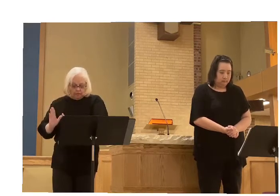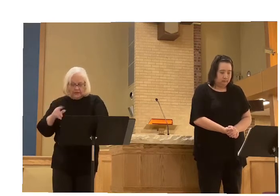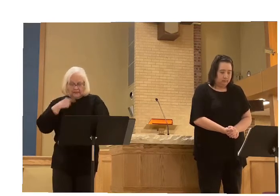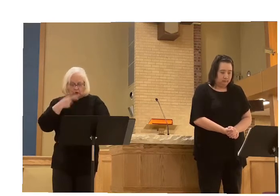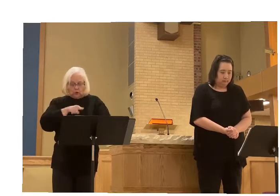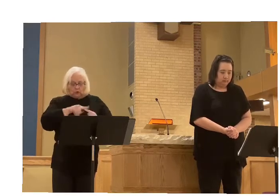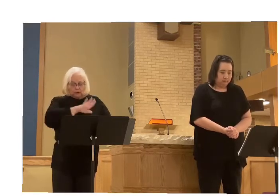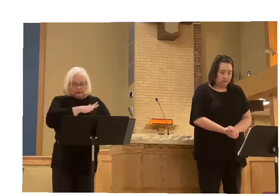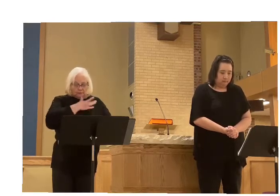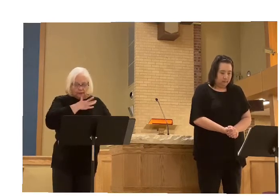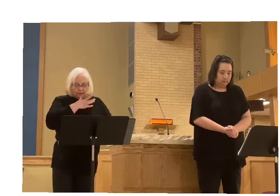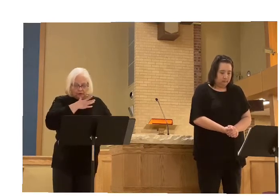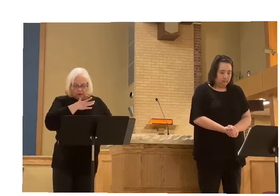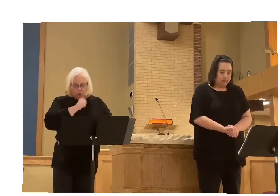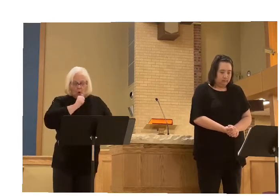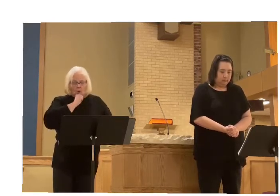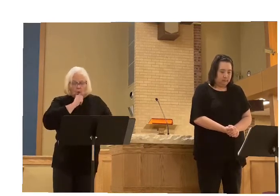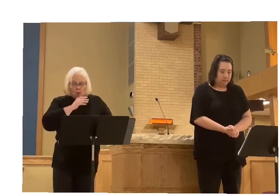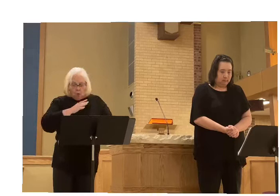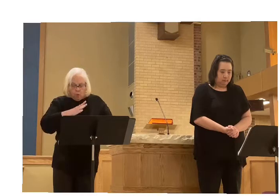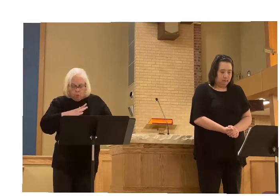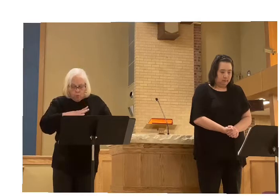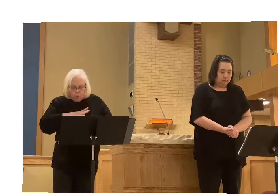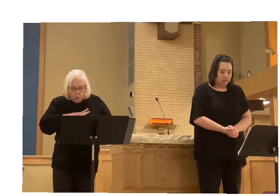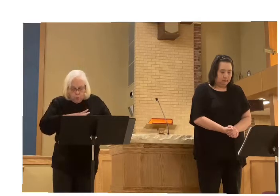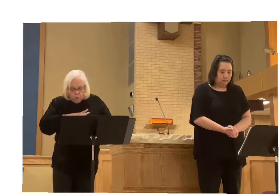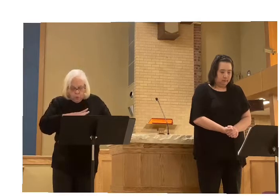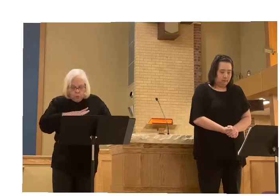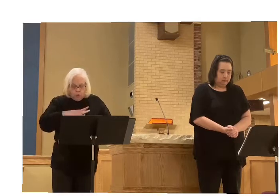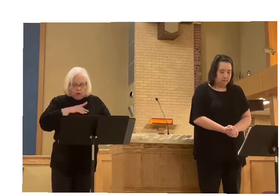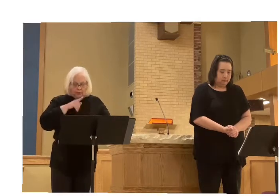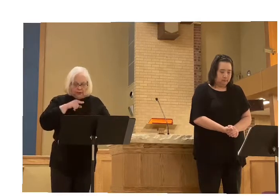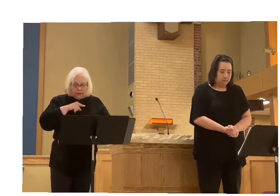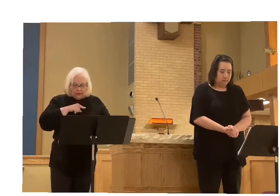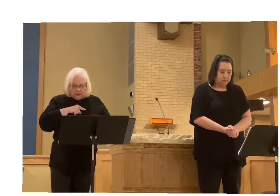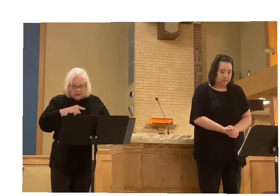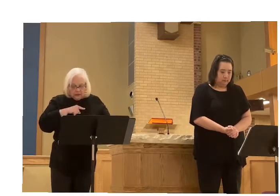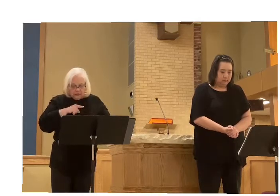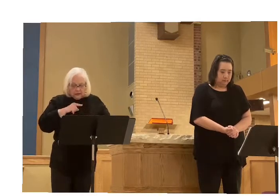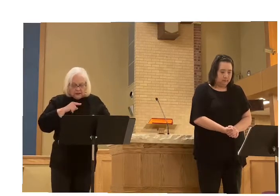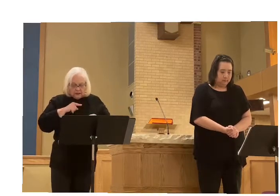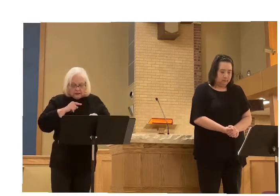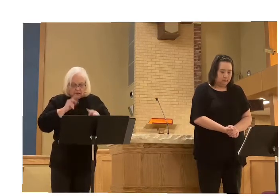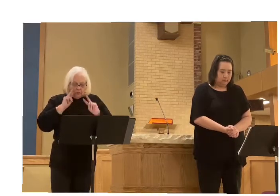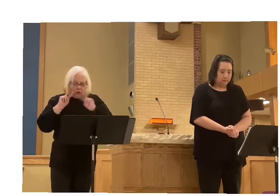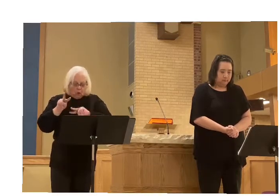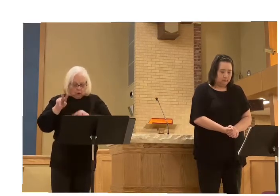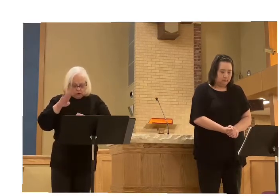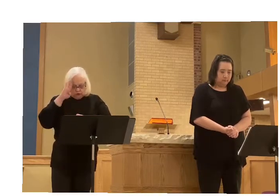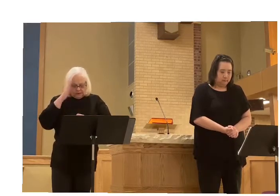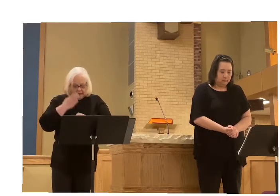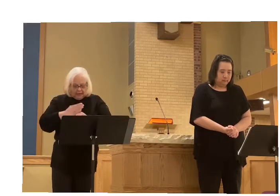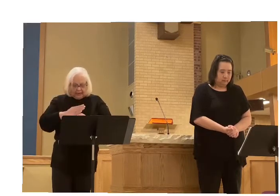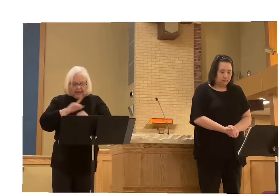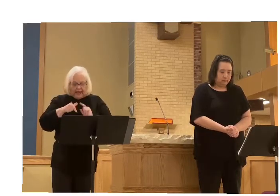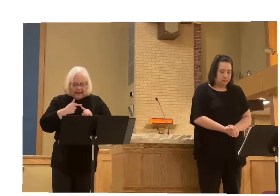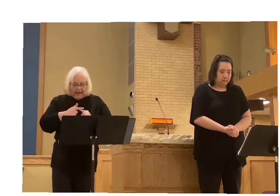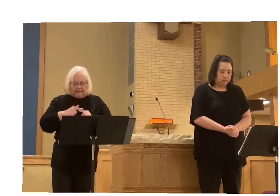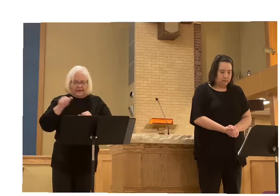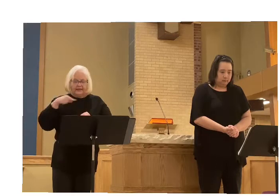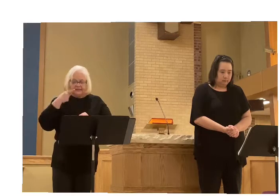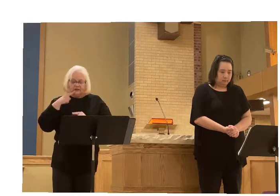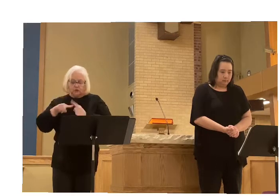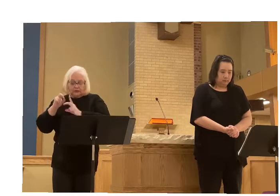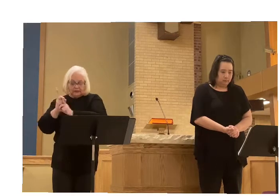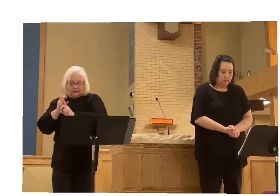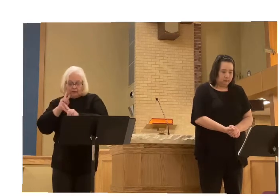mother, "Woman, behold your son." Then he said to the disciple, "Behold your mother." And from